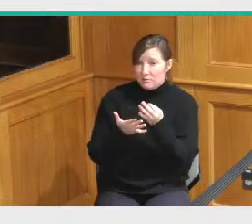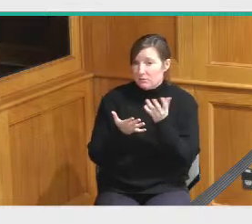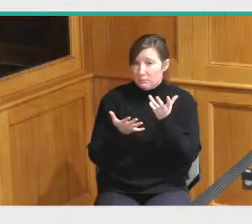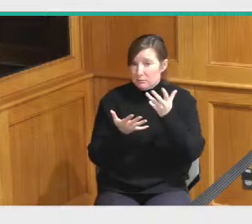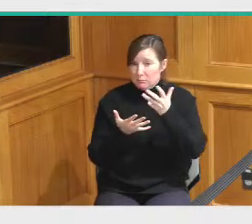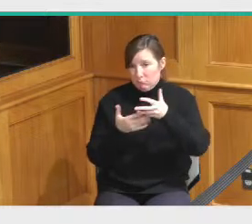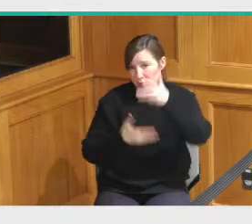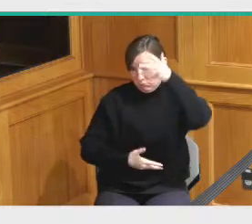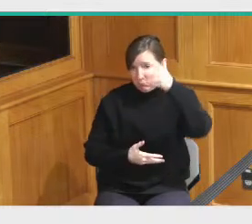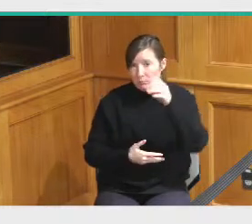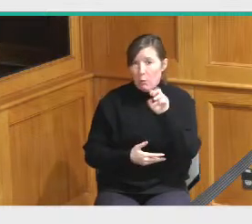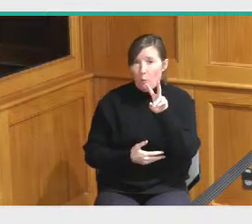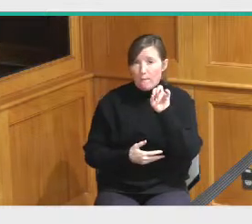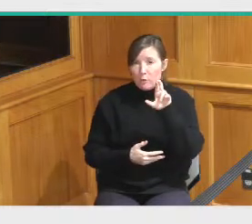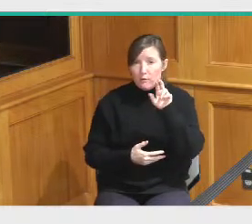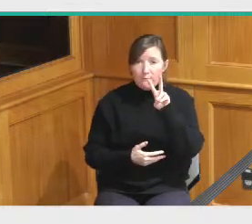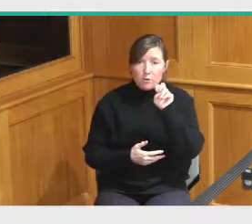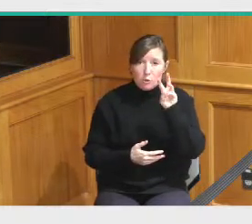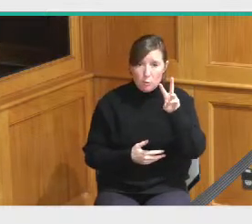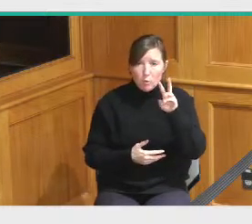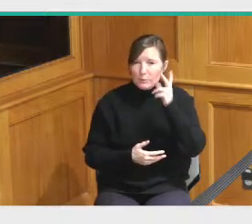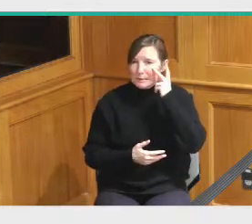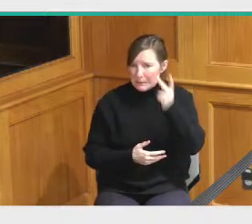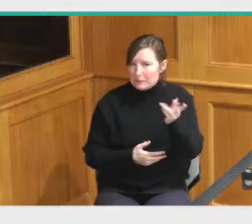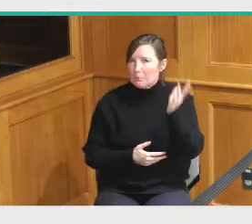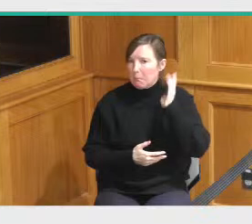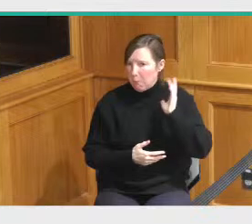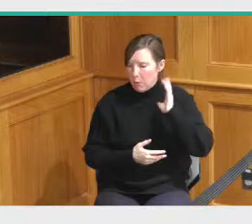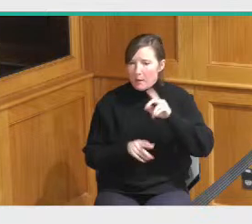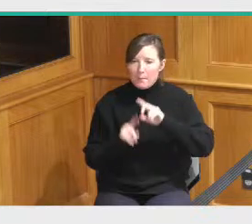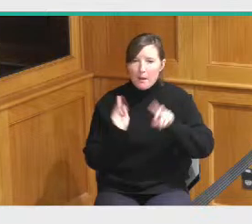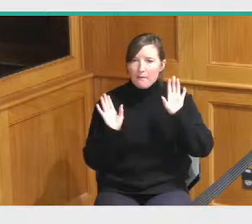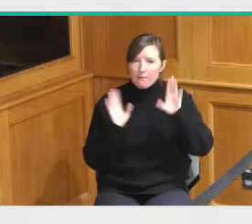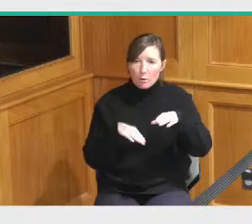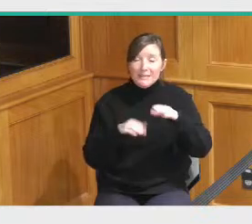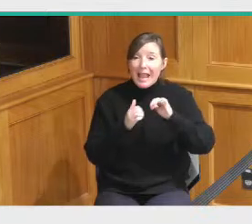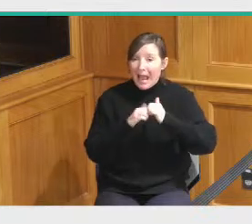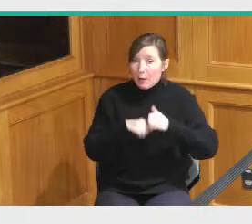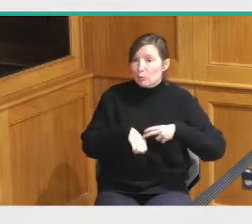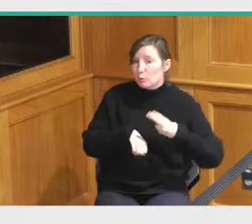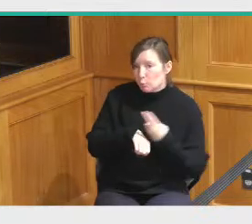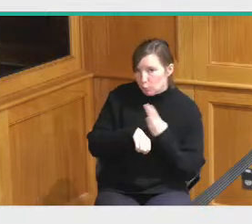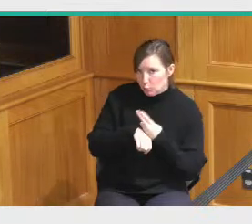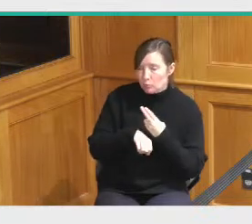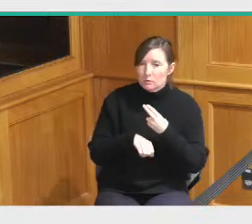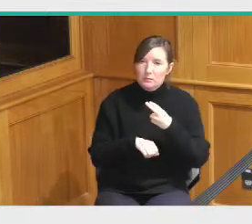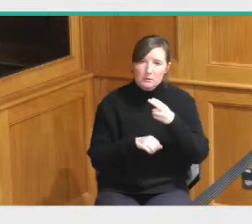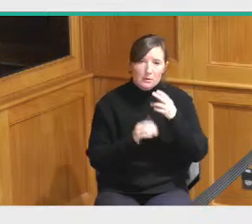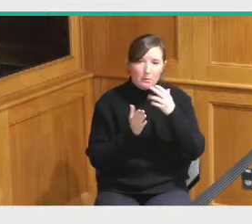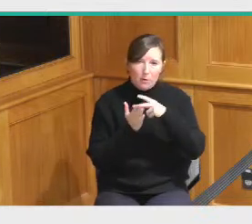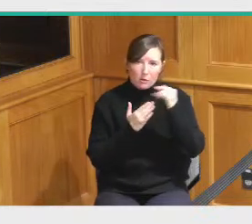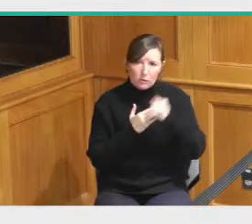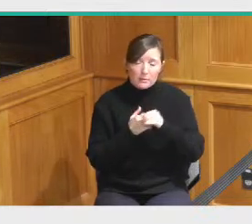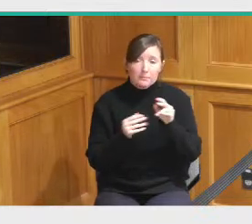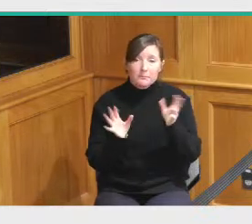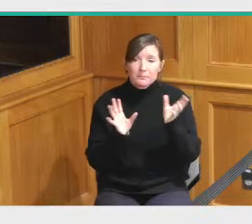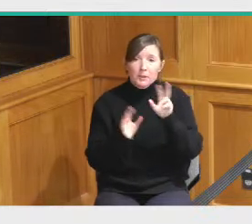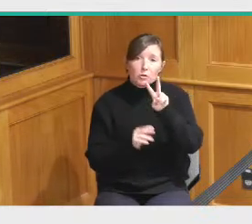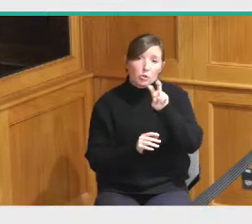seen on several occasions before, but again, focusing on the uses of the project, we are looking at a $200 million